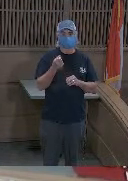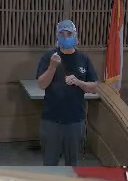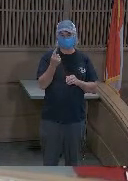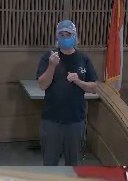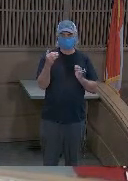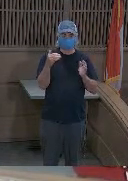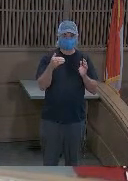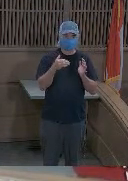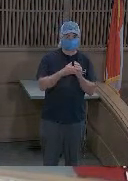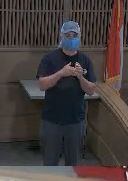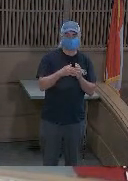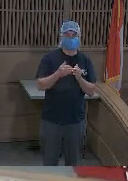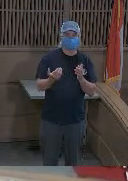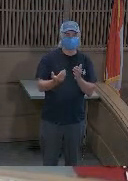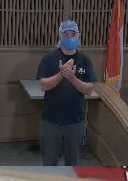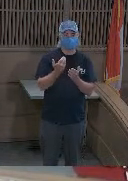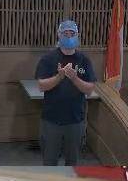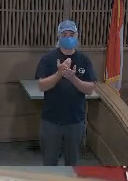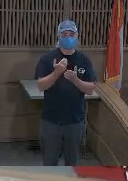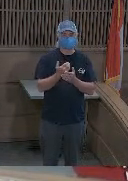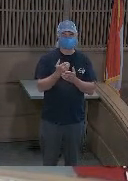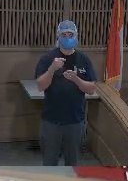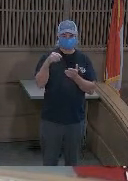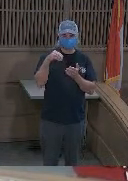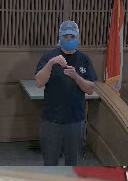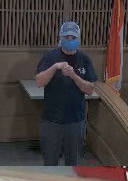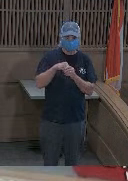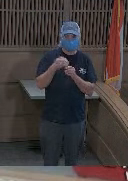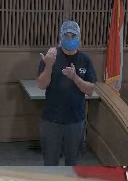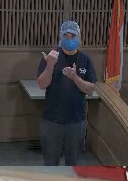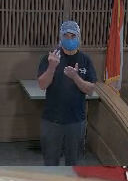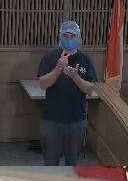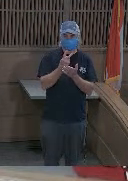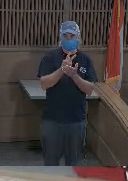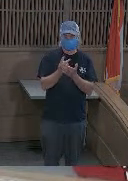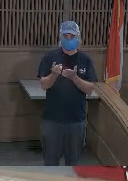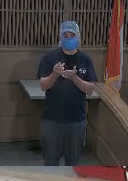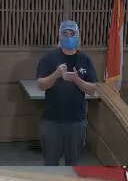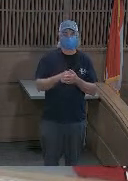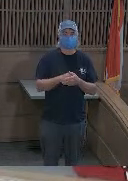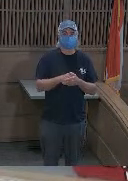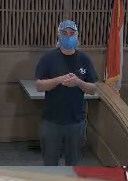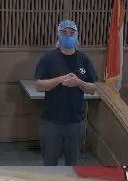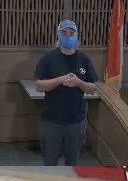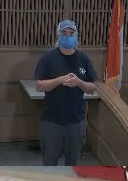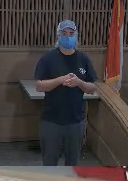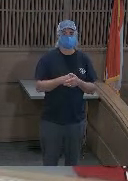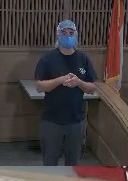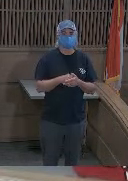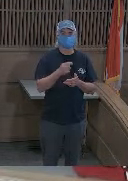surrounded by the COVID virus. And as it has been said already,